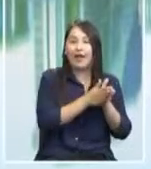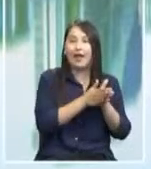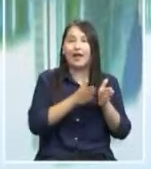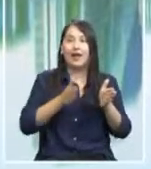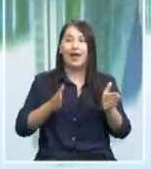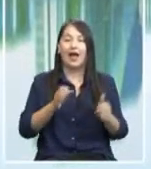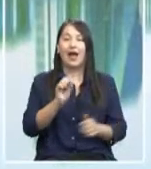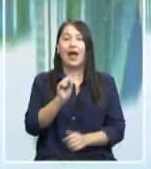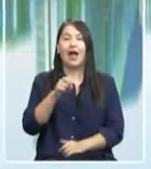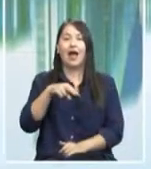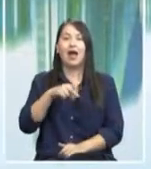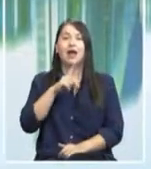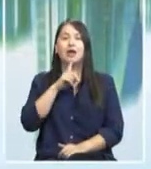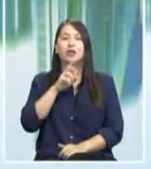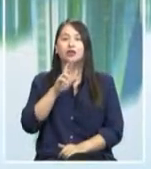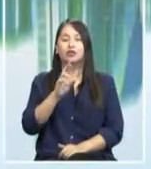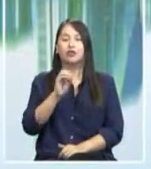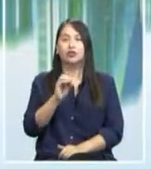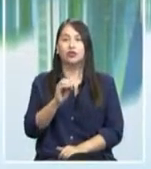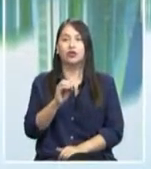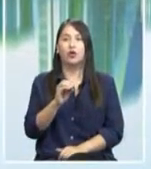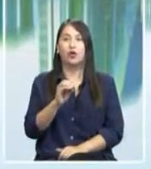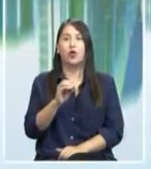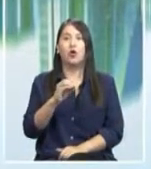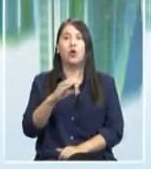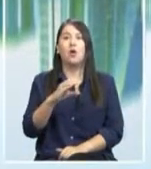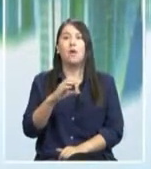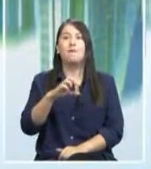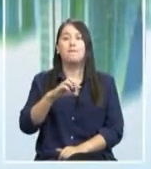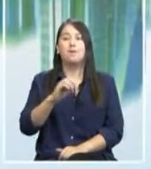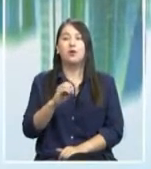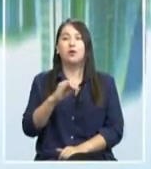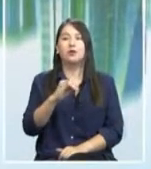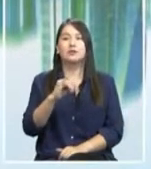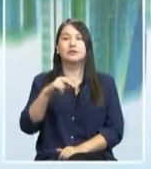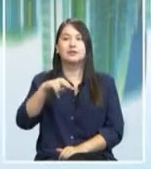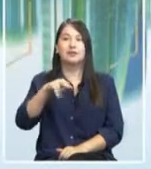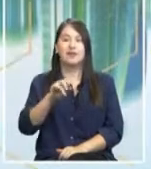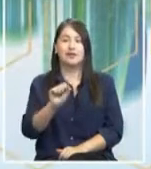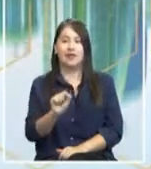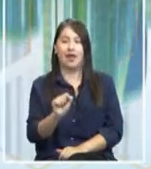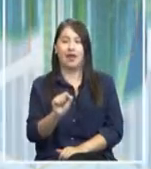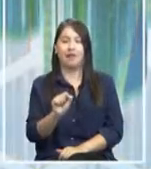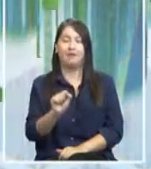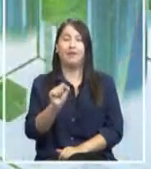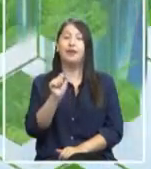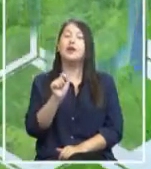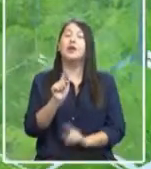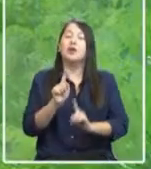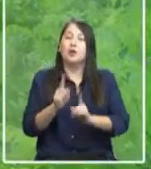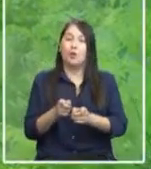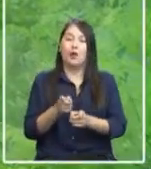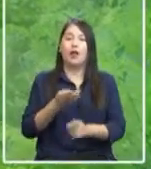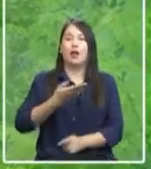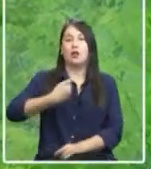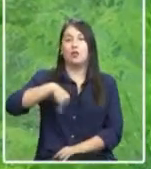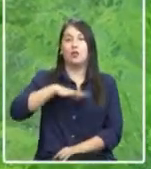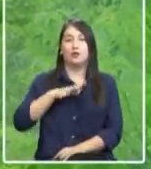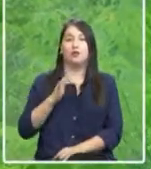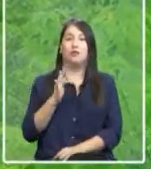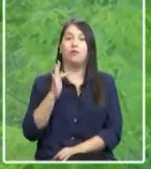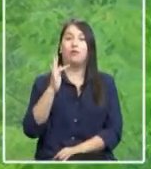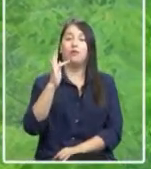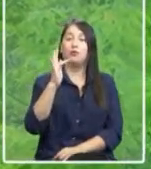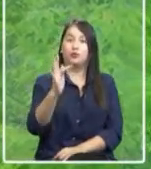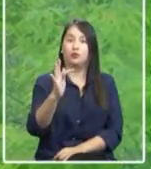beset with uncertainties. This Anselm Kiefer installation, to me, conjures up that